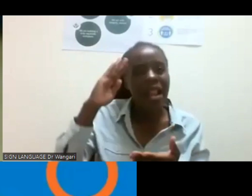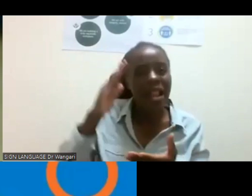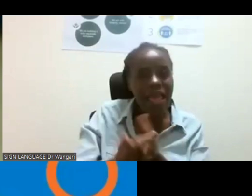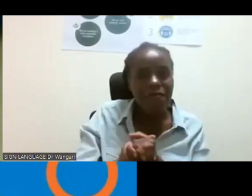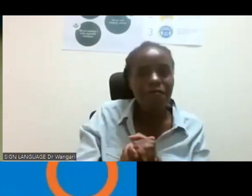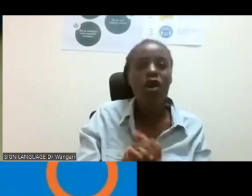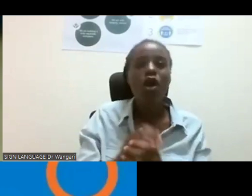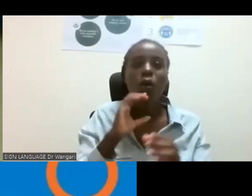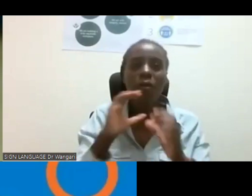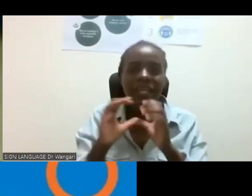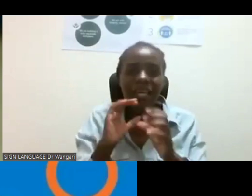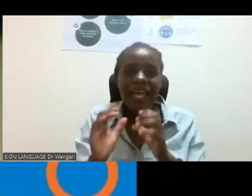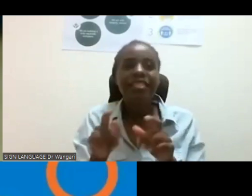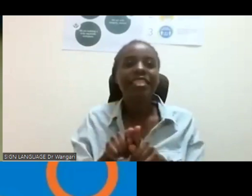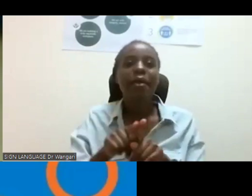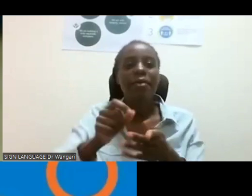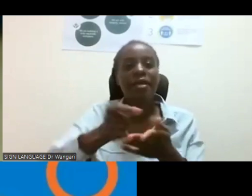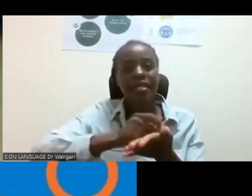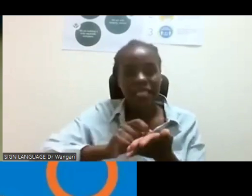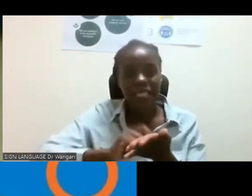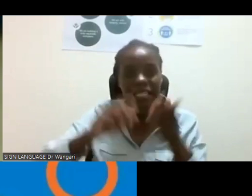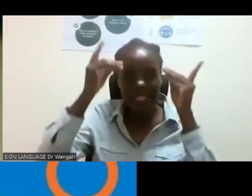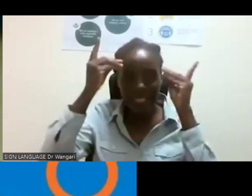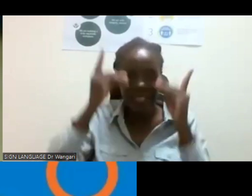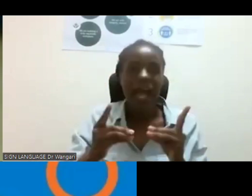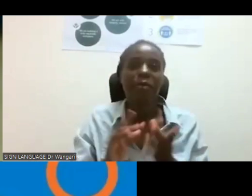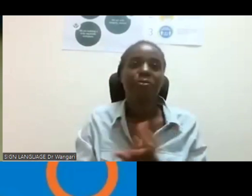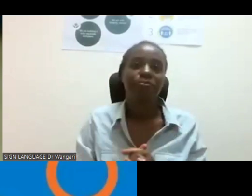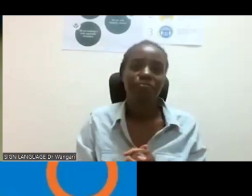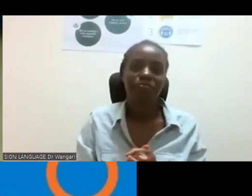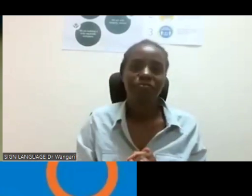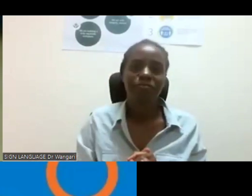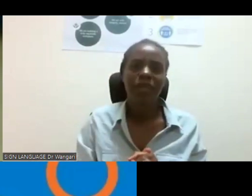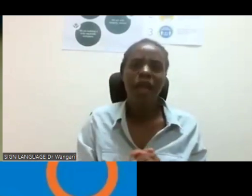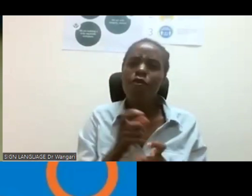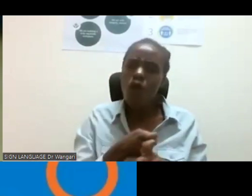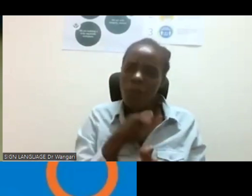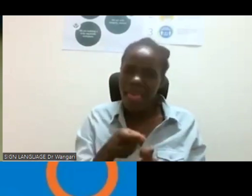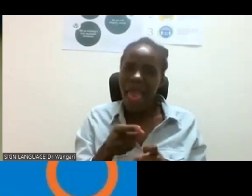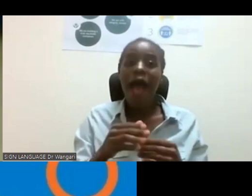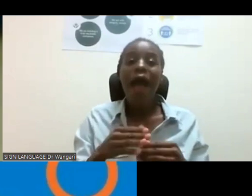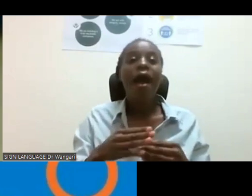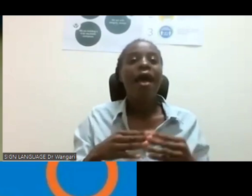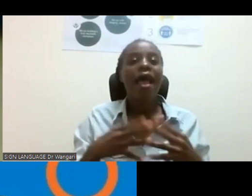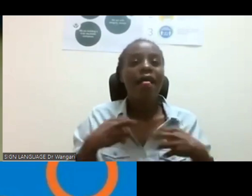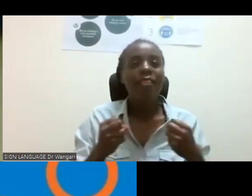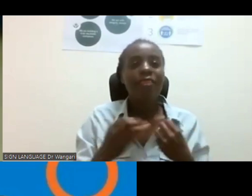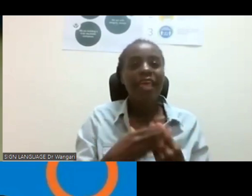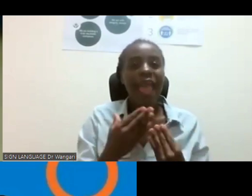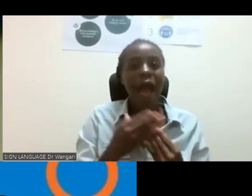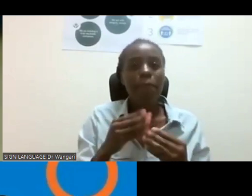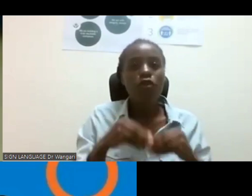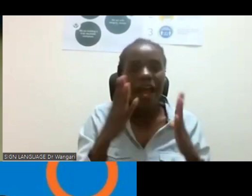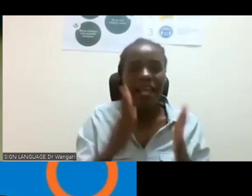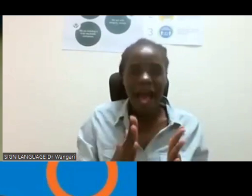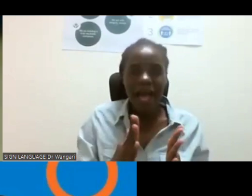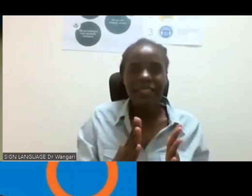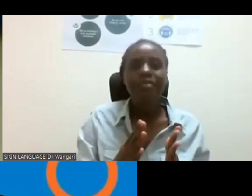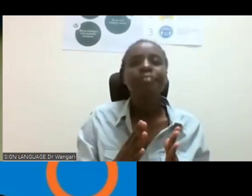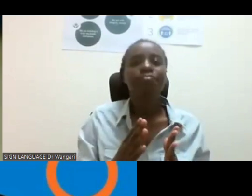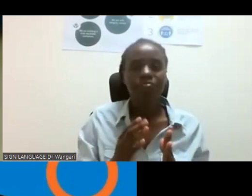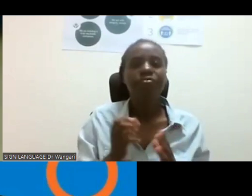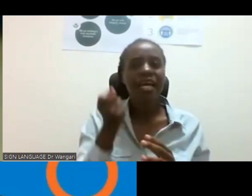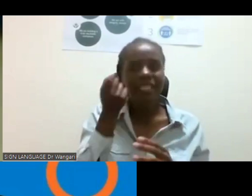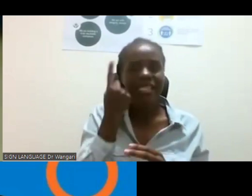deciding. And first, we work with the health providers to train them and to work with them about their own values and what values they